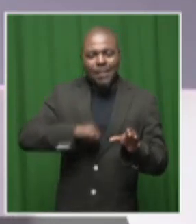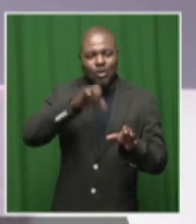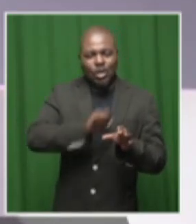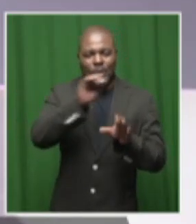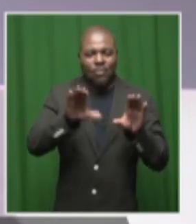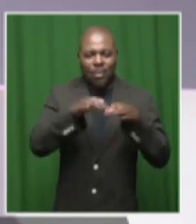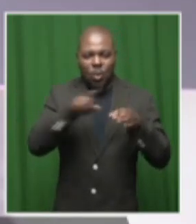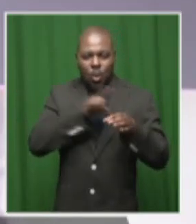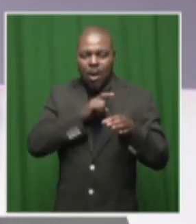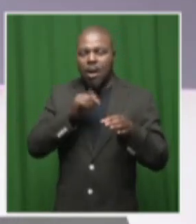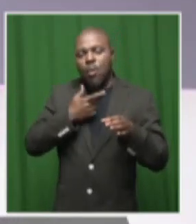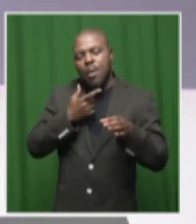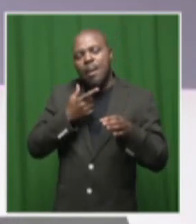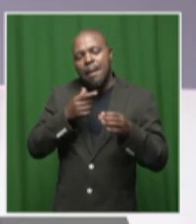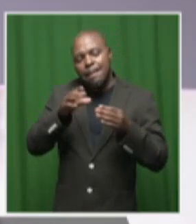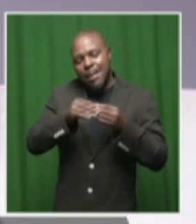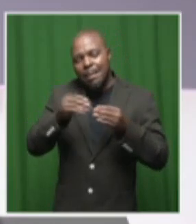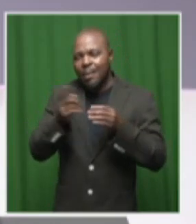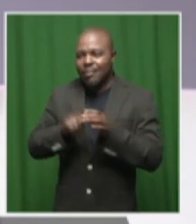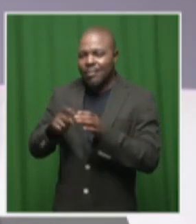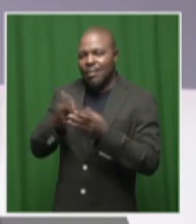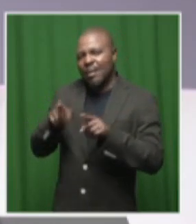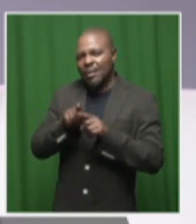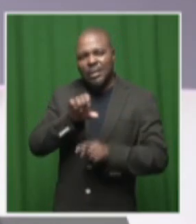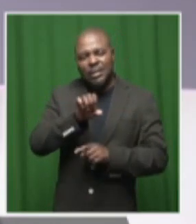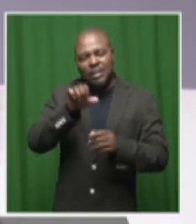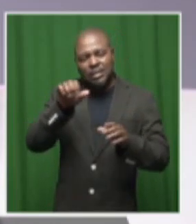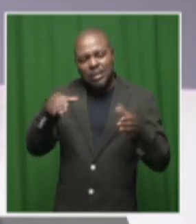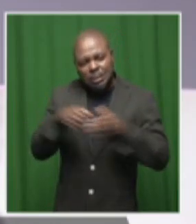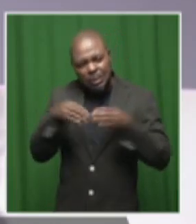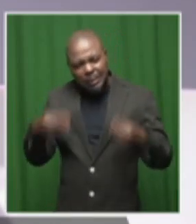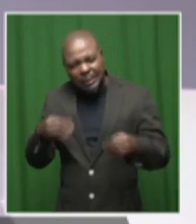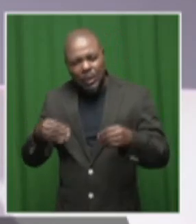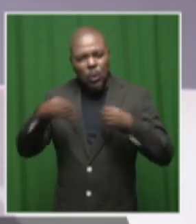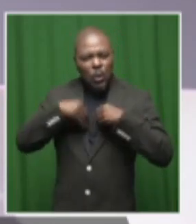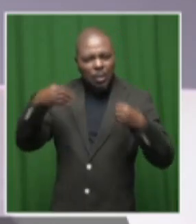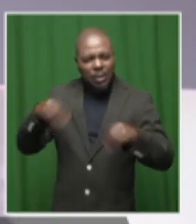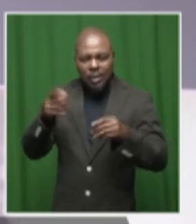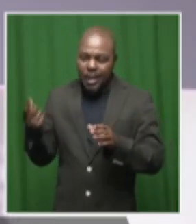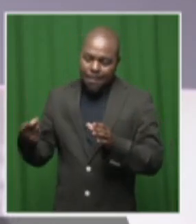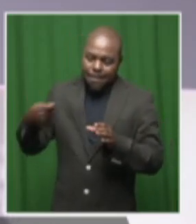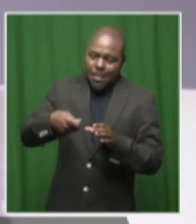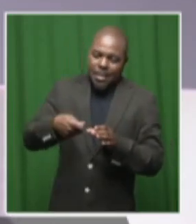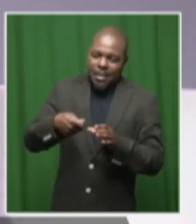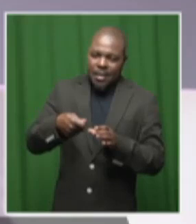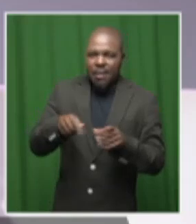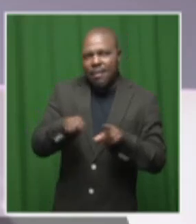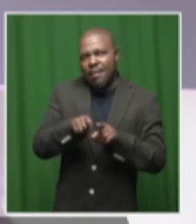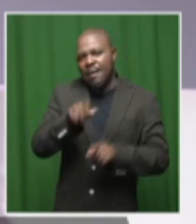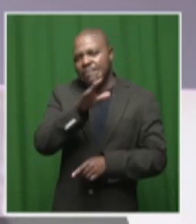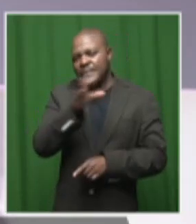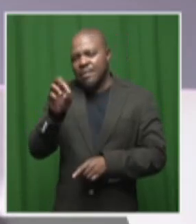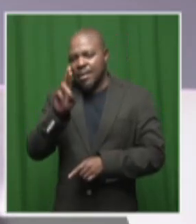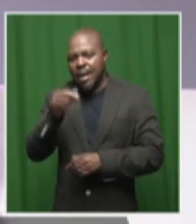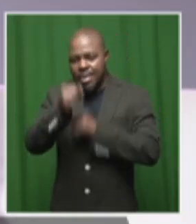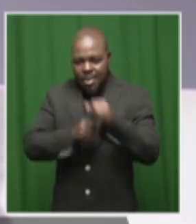we are a member-based campaign, small businesses, entrepreneurs pay us a fee of 500 Rand